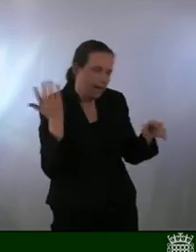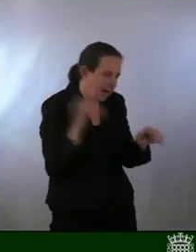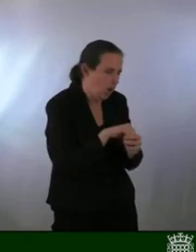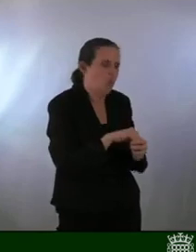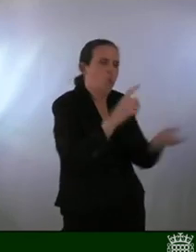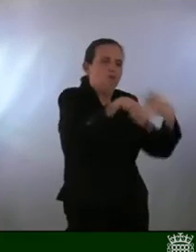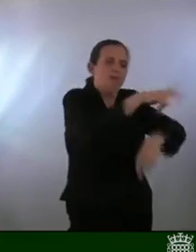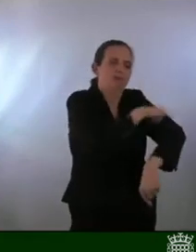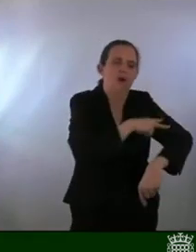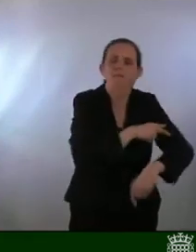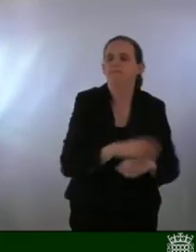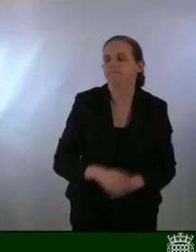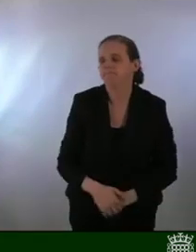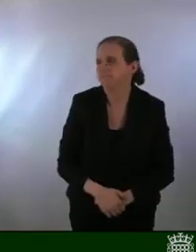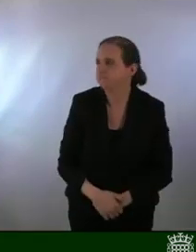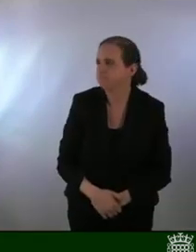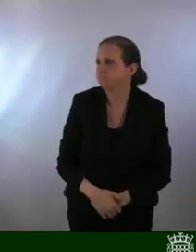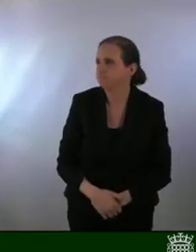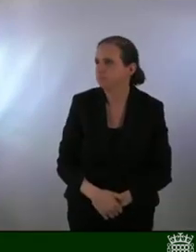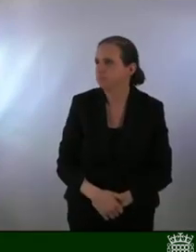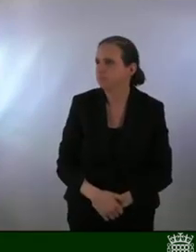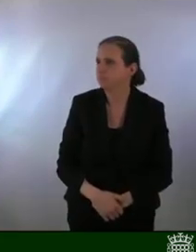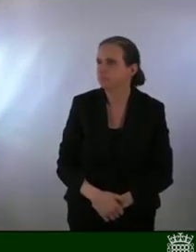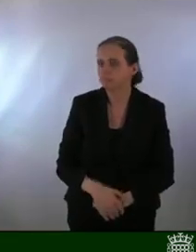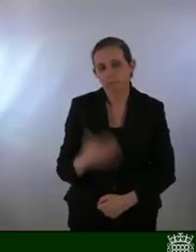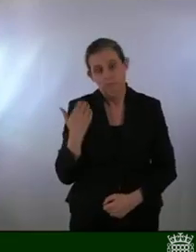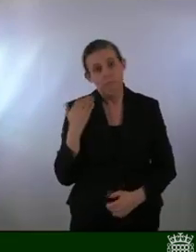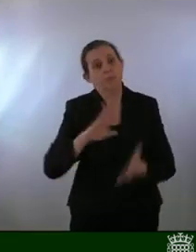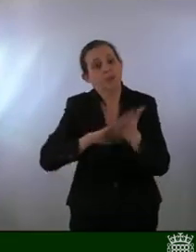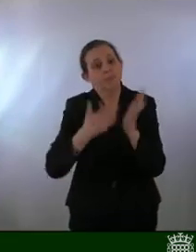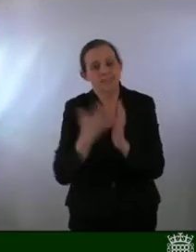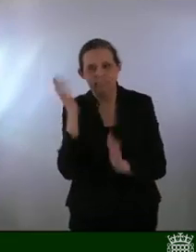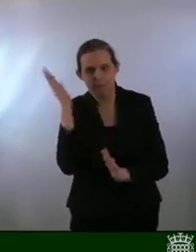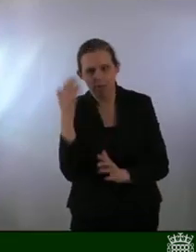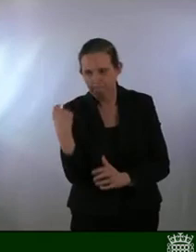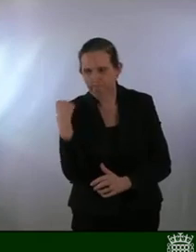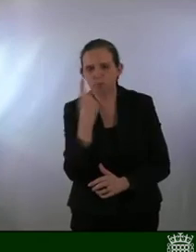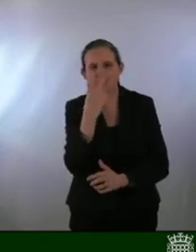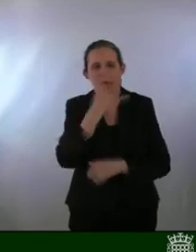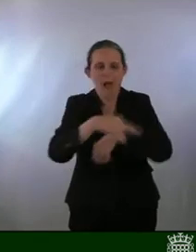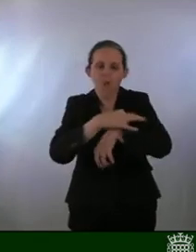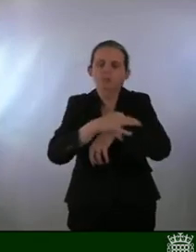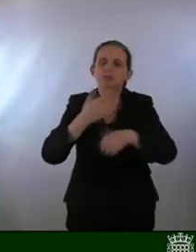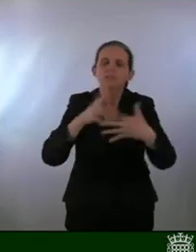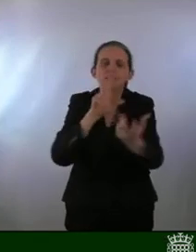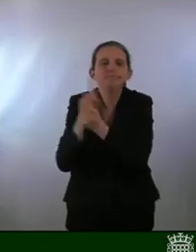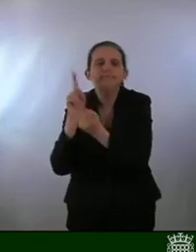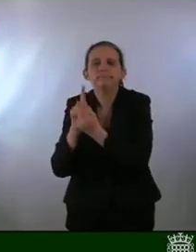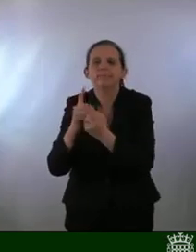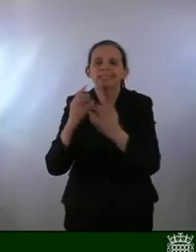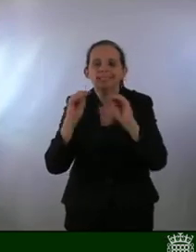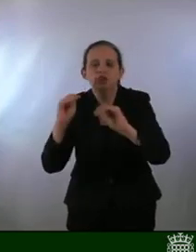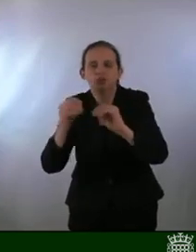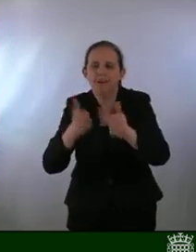the medics. Steve Bryan. Mr. Speaker, in the last 24 hours or so, I've spoken to a great number of the head teachers in my constituency. I think it's